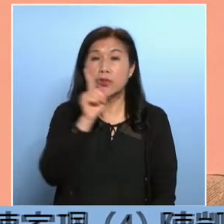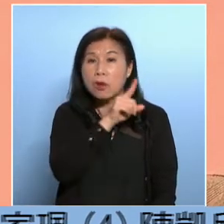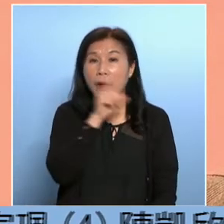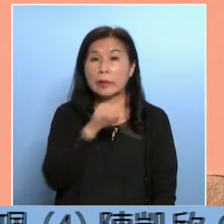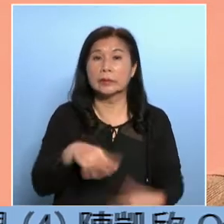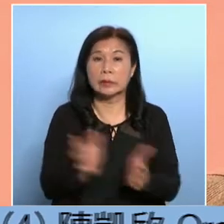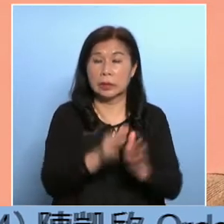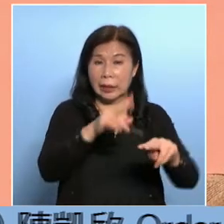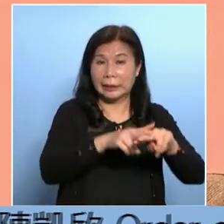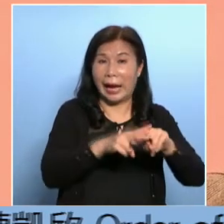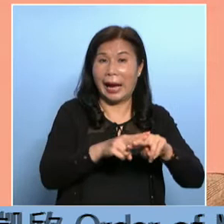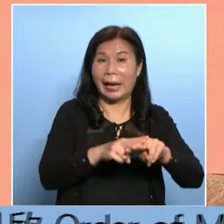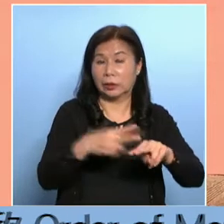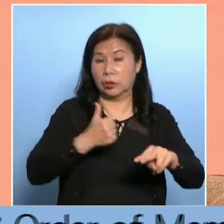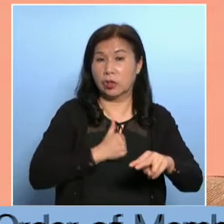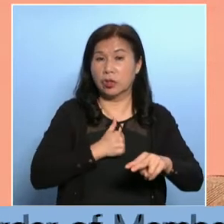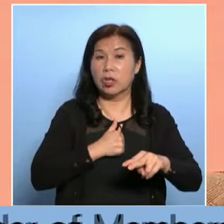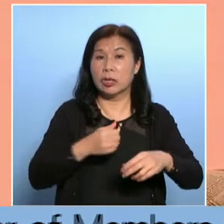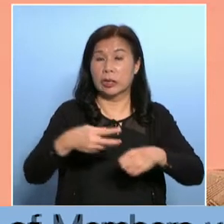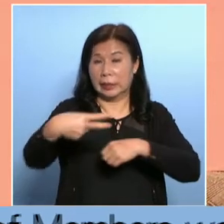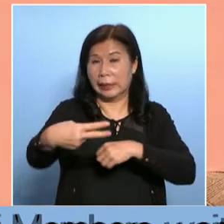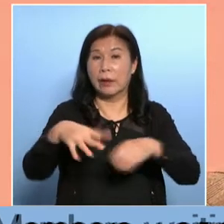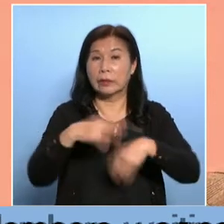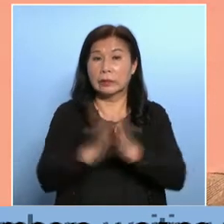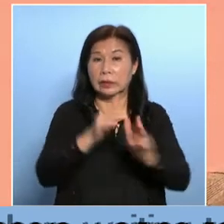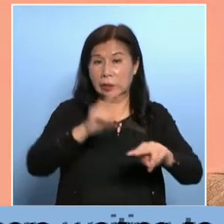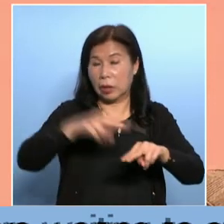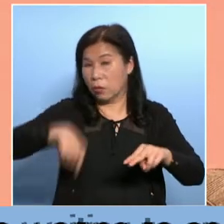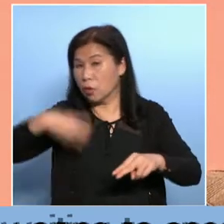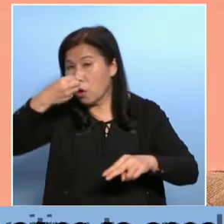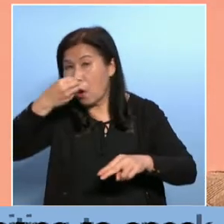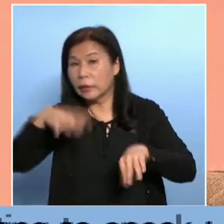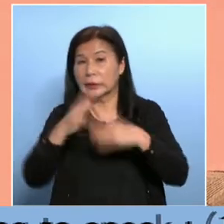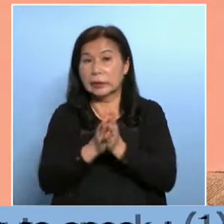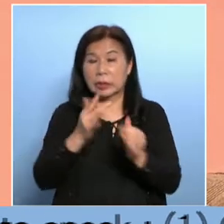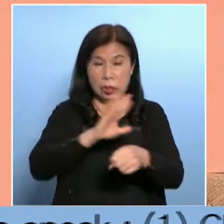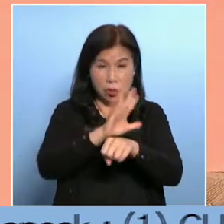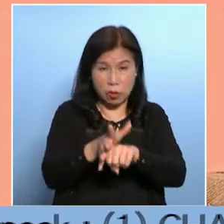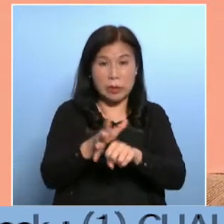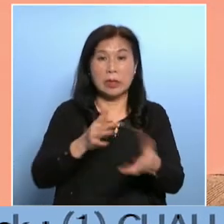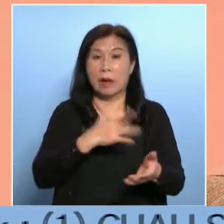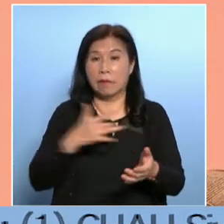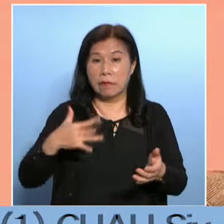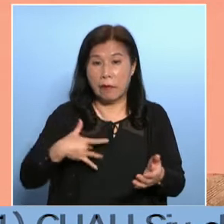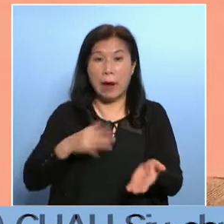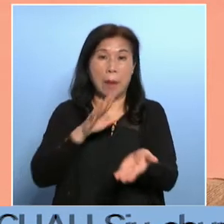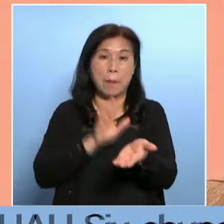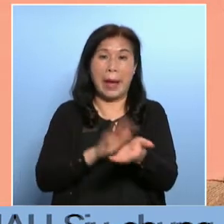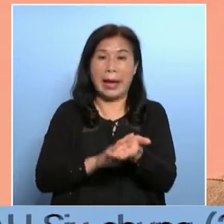And last week, the SR government met with the mainland officials for the thematic